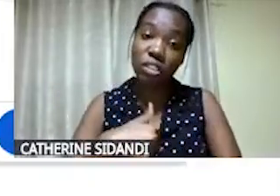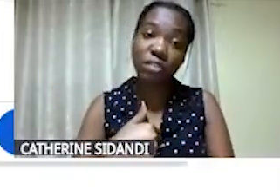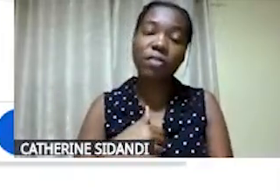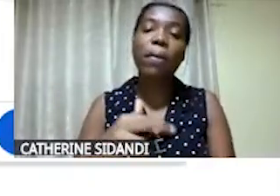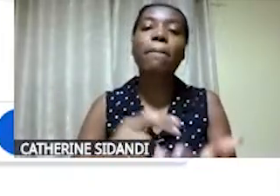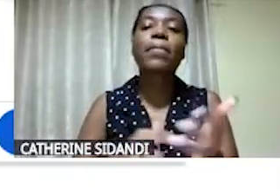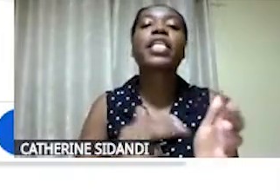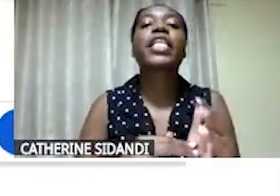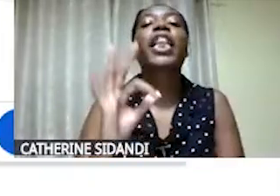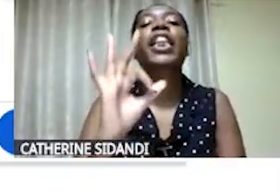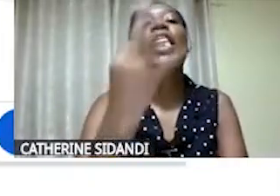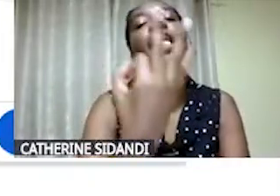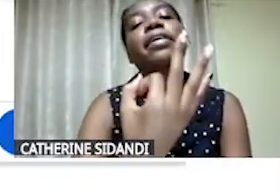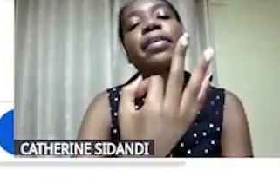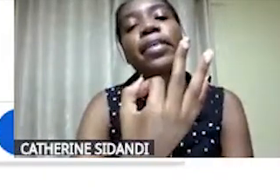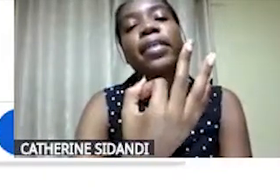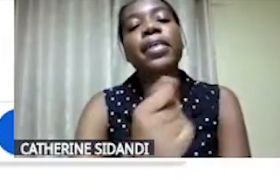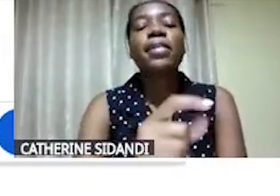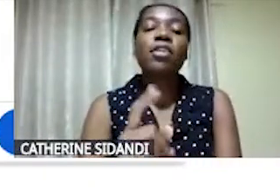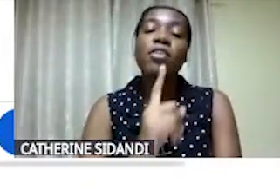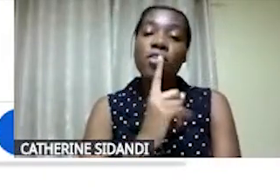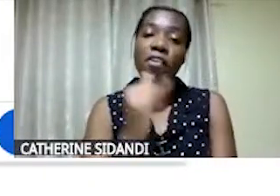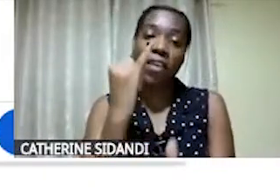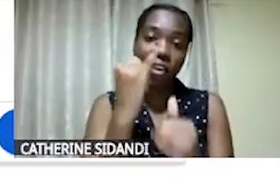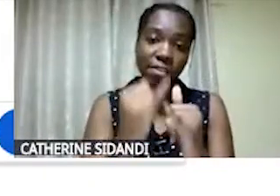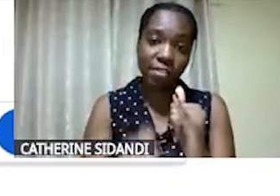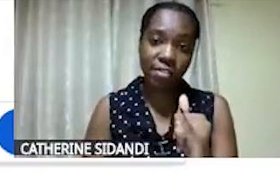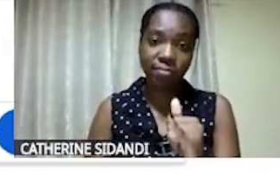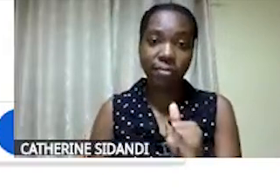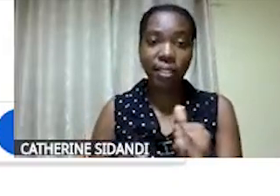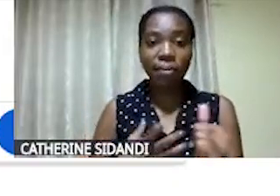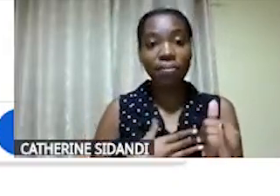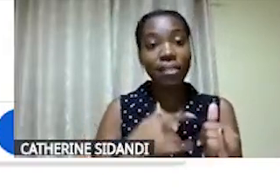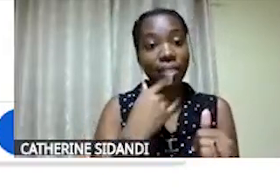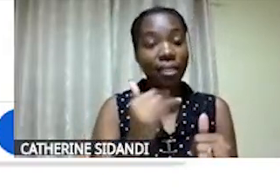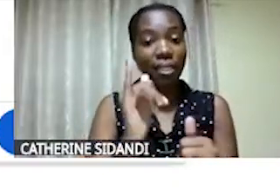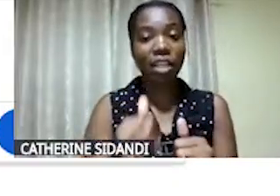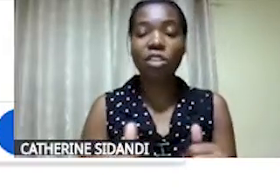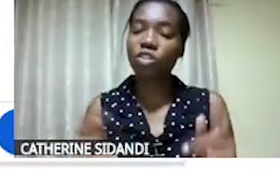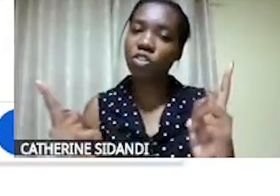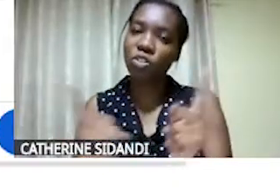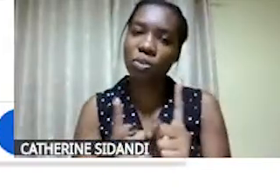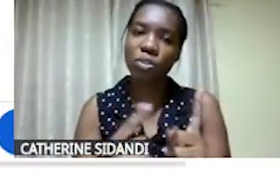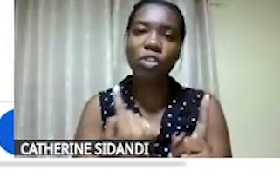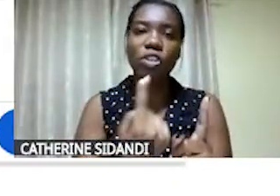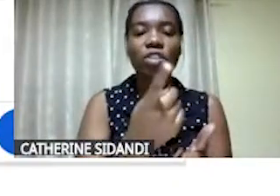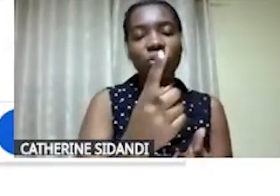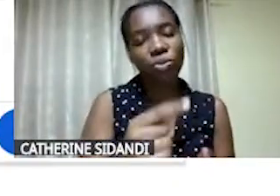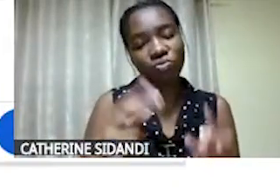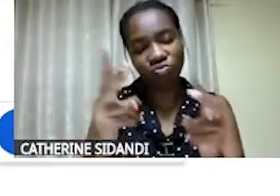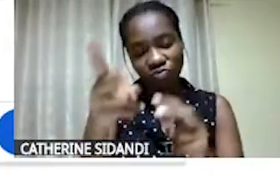the last step, as we finalize, I said this would be so brief so that you can just capture the most important